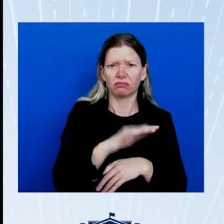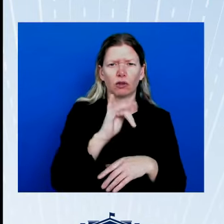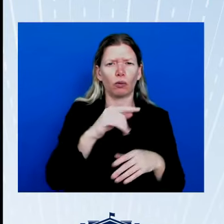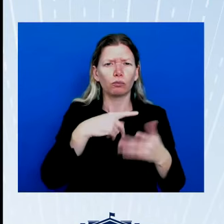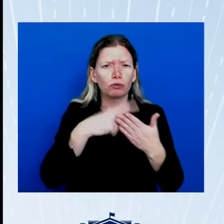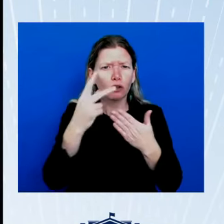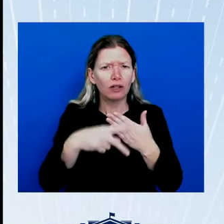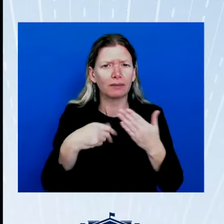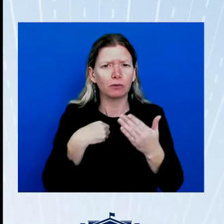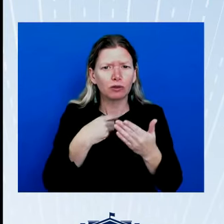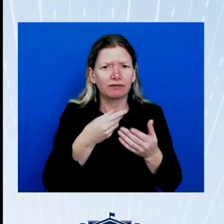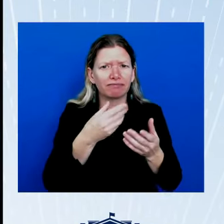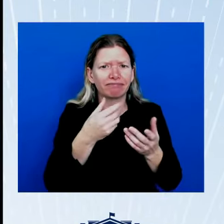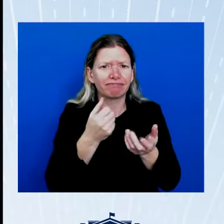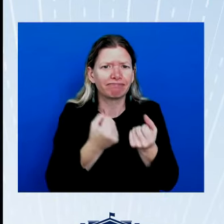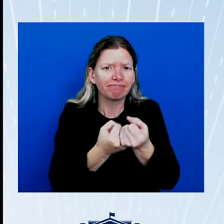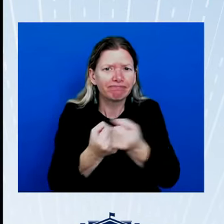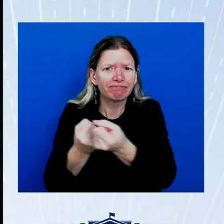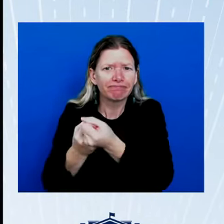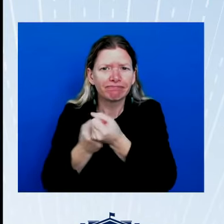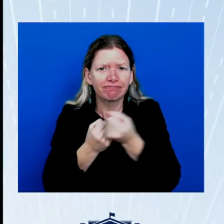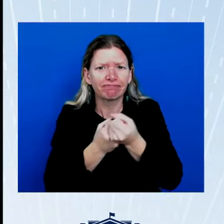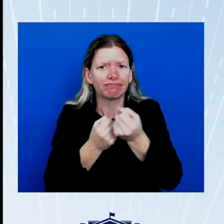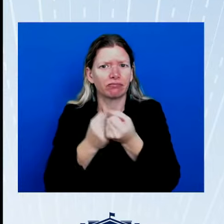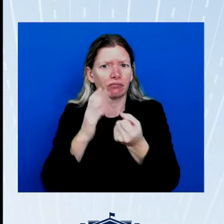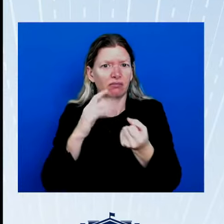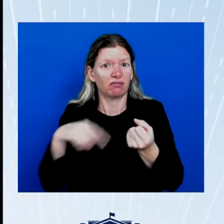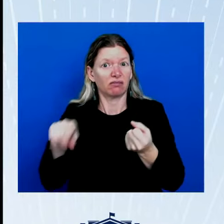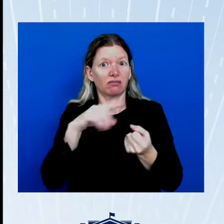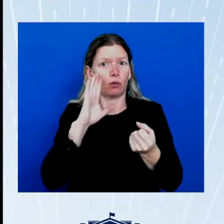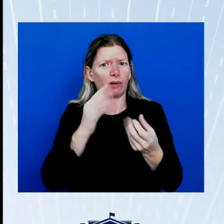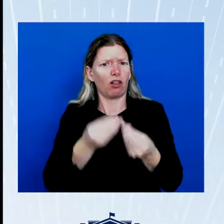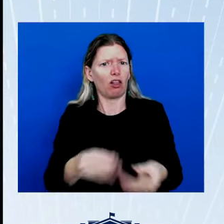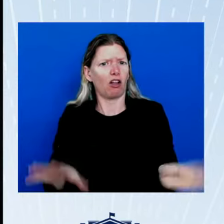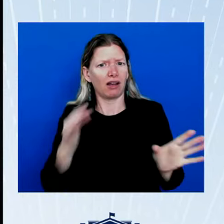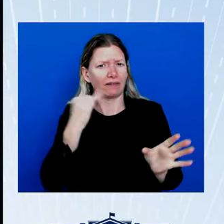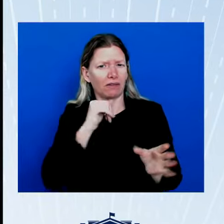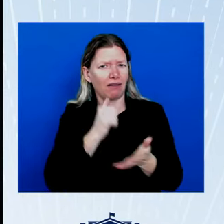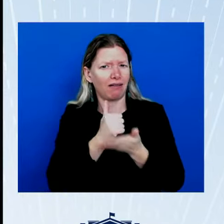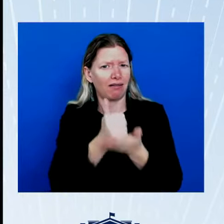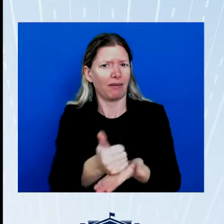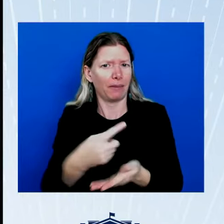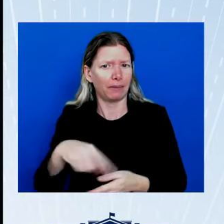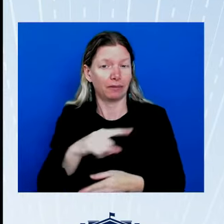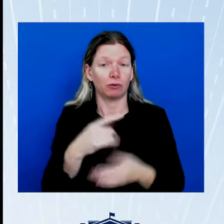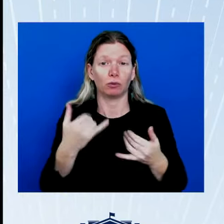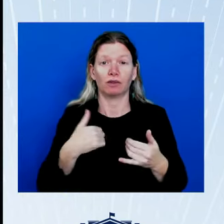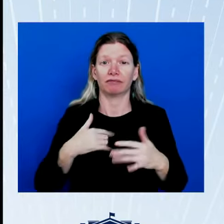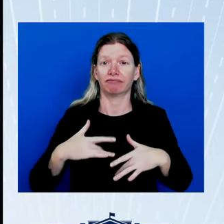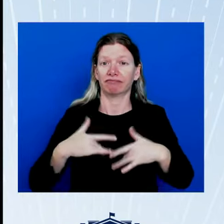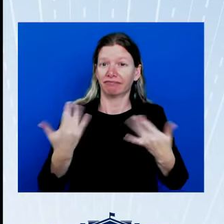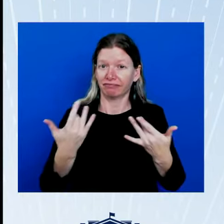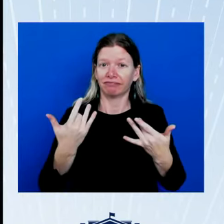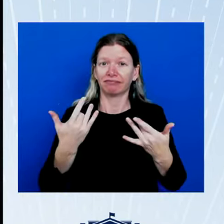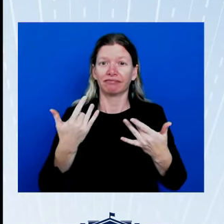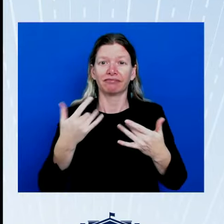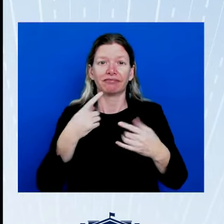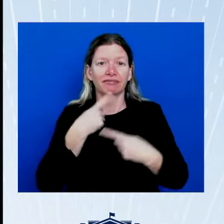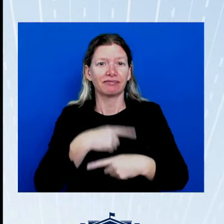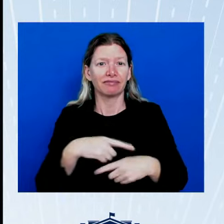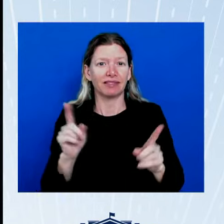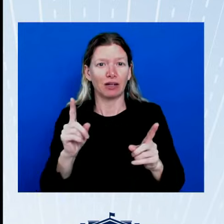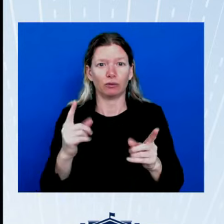I'm excited to announce NEH's new Pacific Islands Cultural Initiative, a major agency initiative that will strengthen the cultural